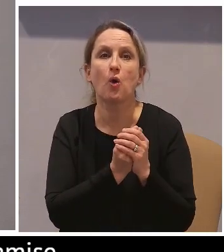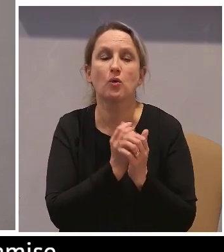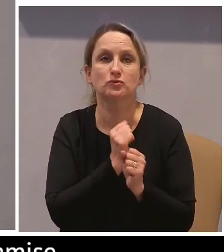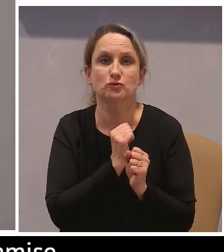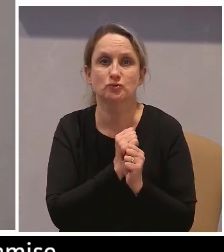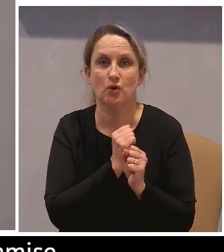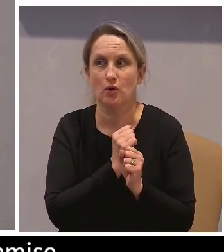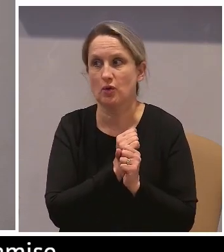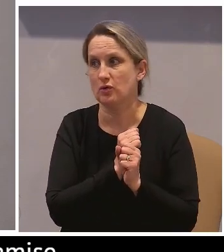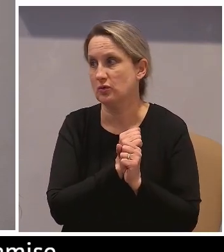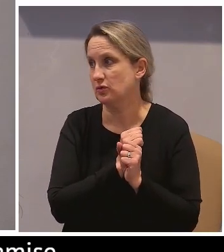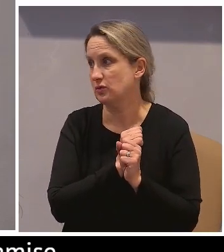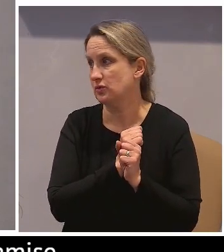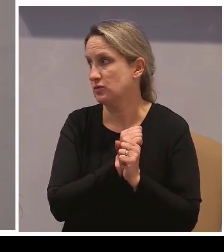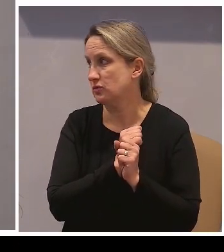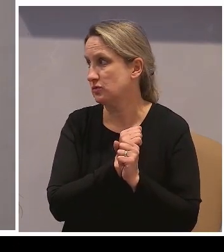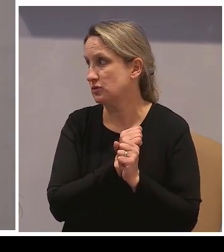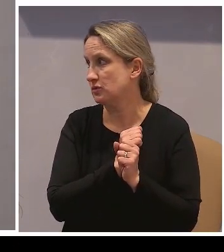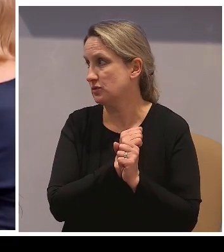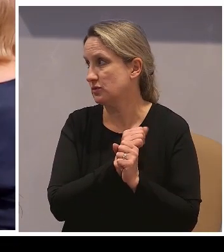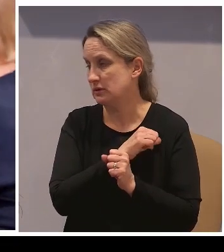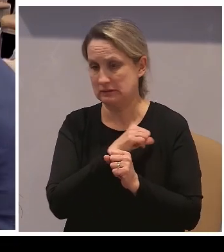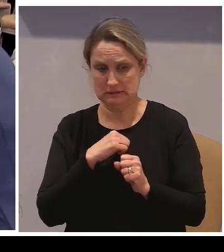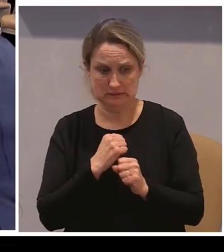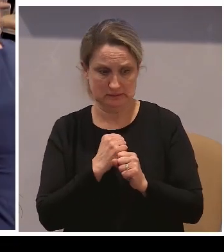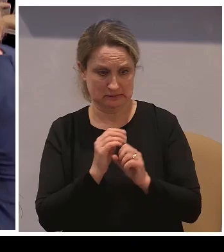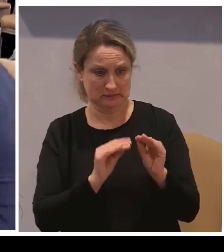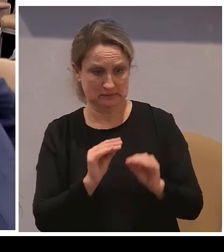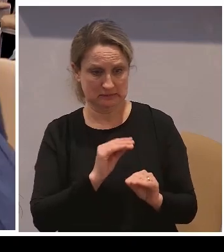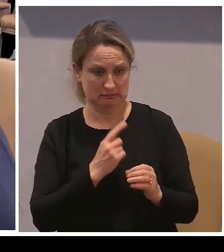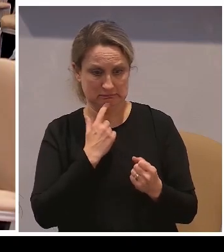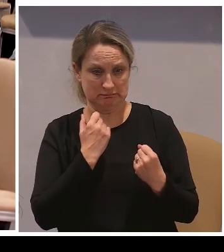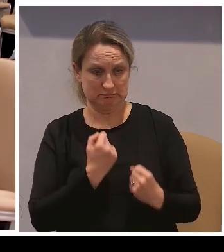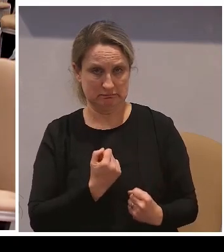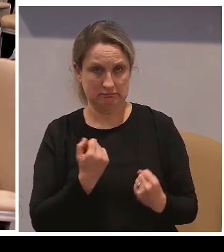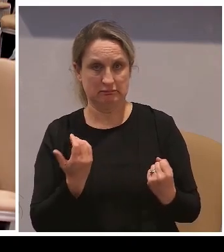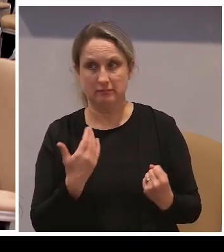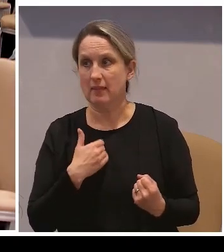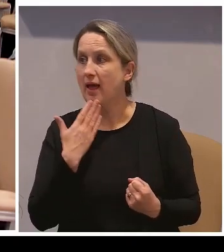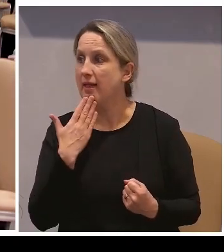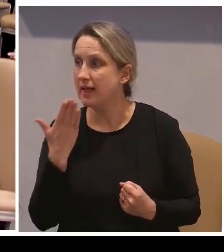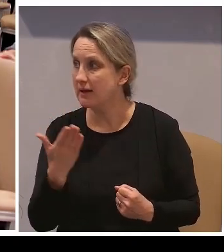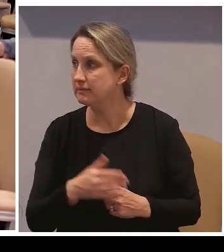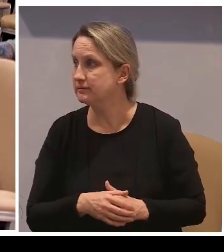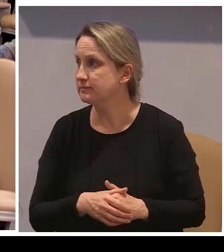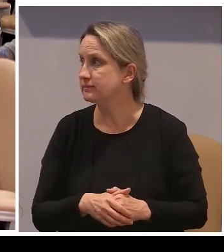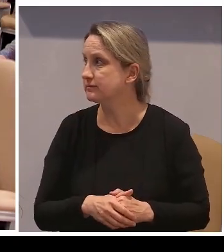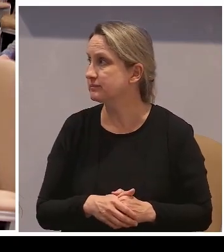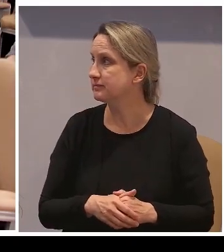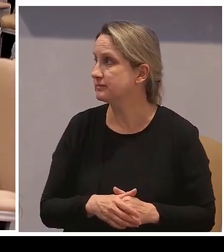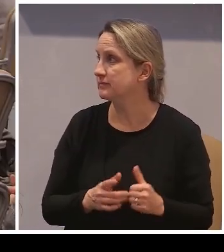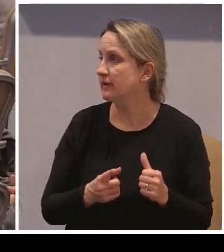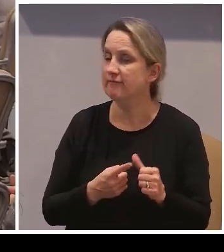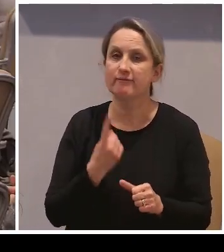contacted to see for eligibility. I also suggest consulting with your treating physician.